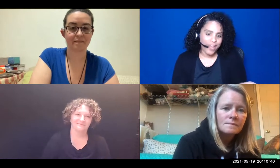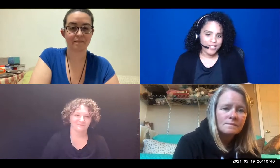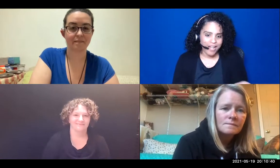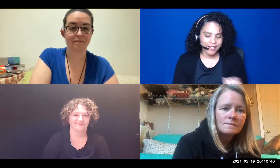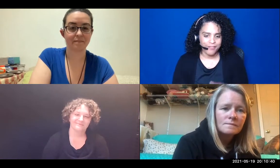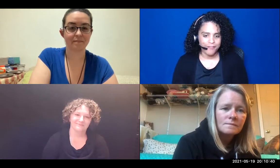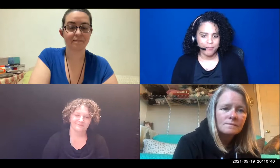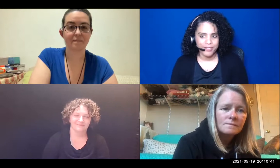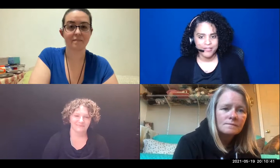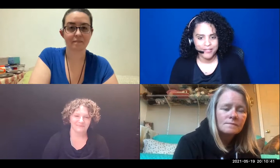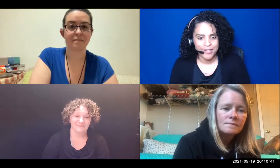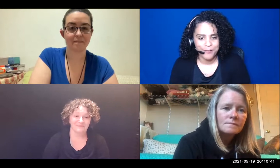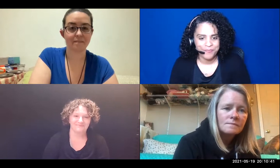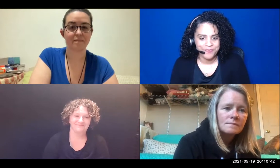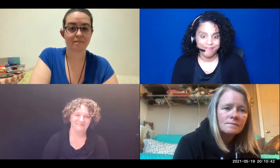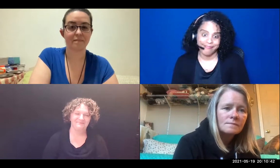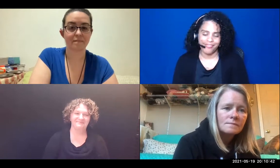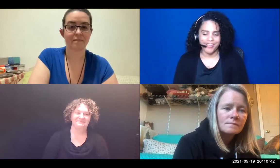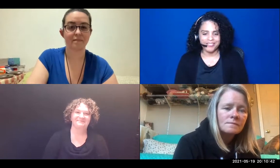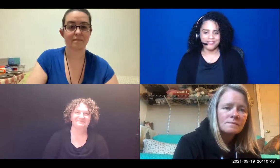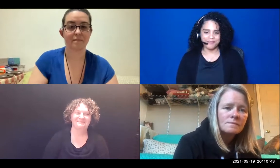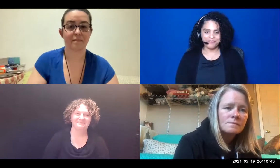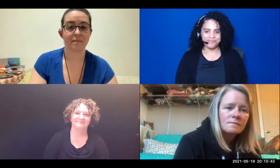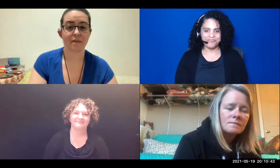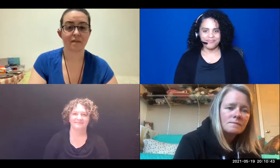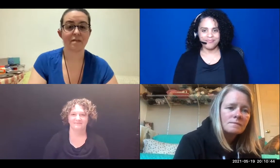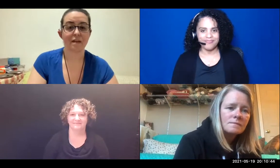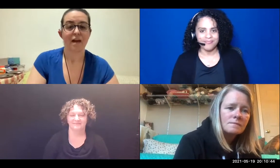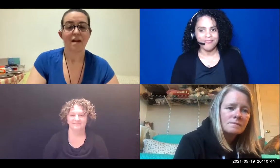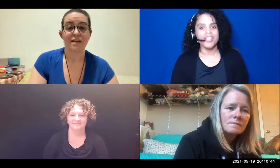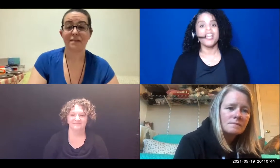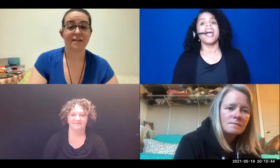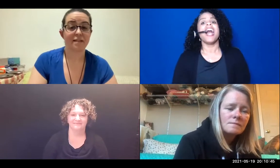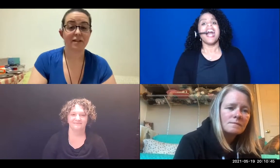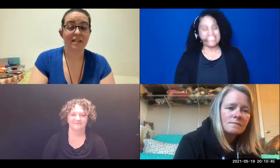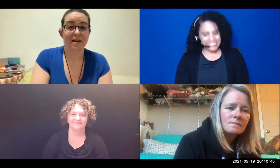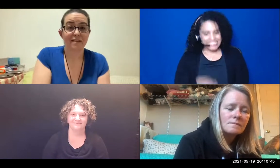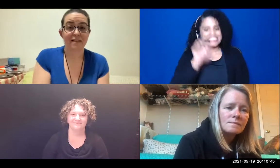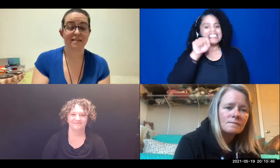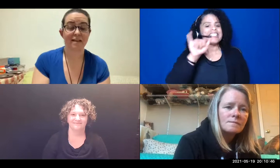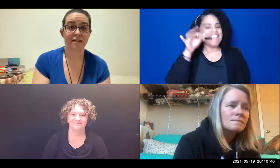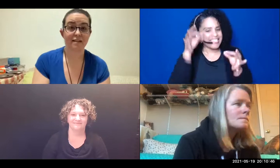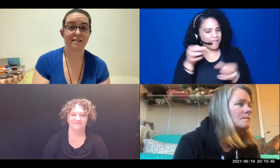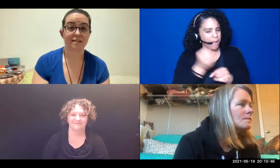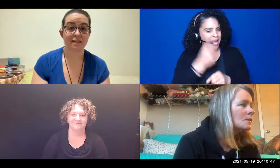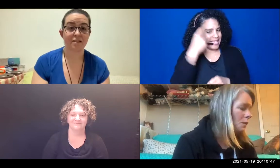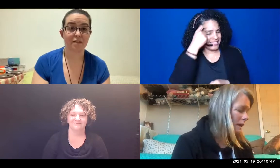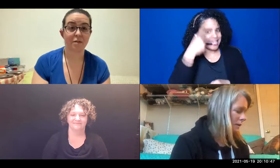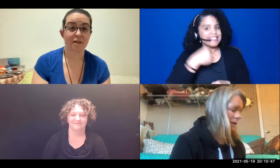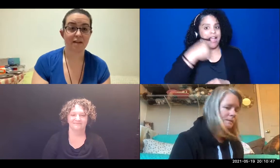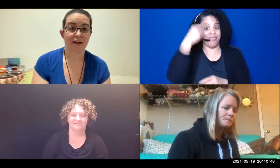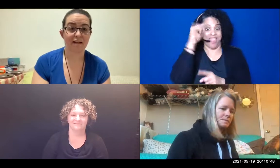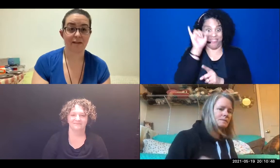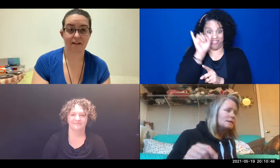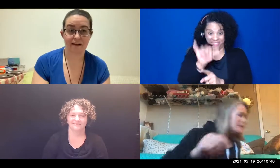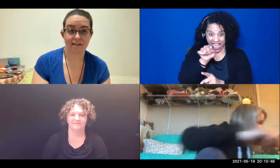what they're telling the families. So. Yeah, that definitely makes sense. I think that's an issue